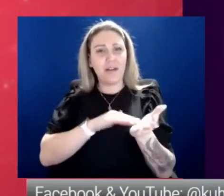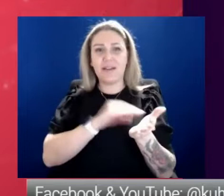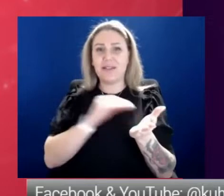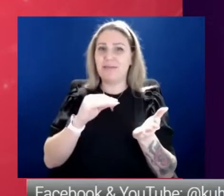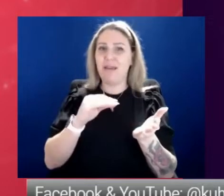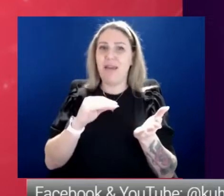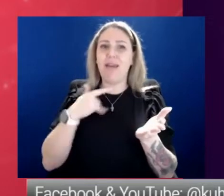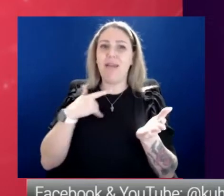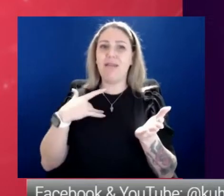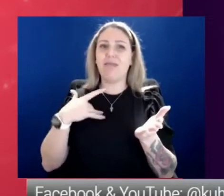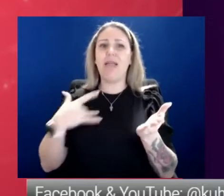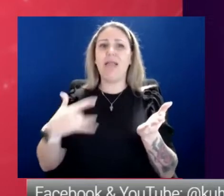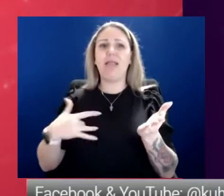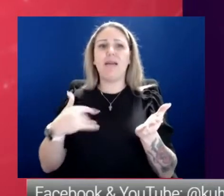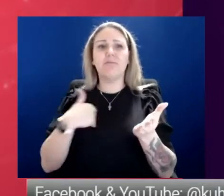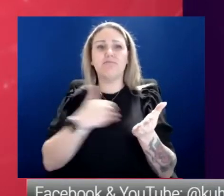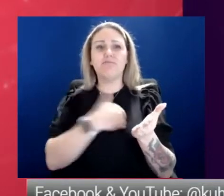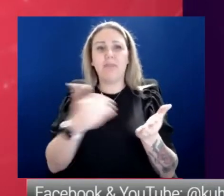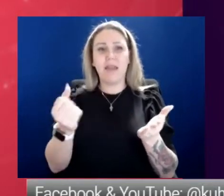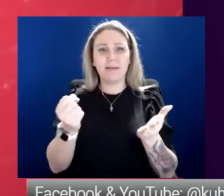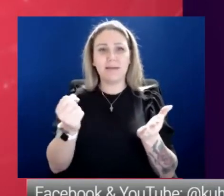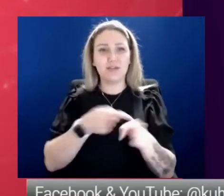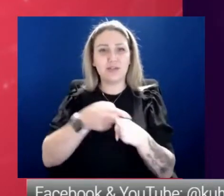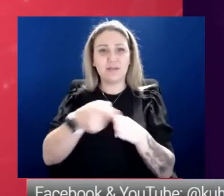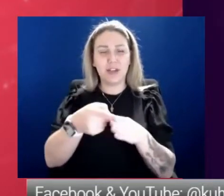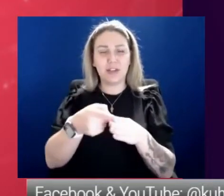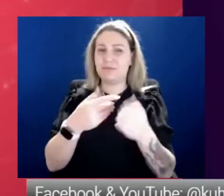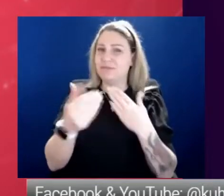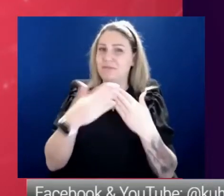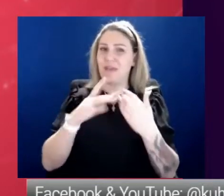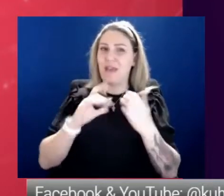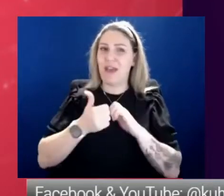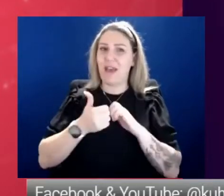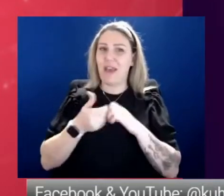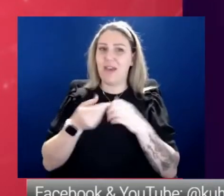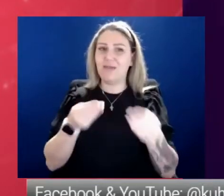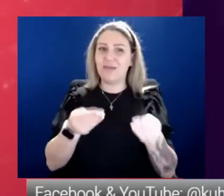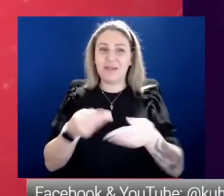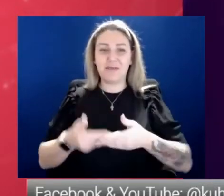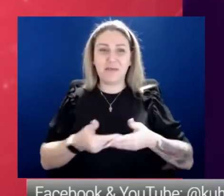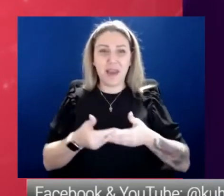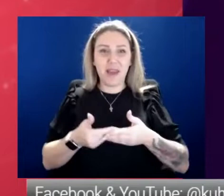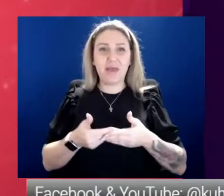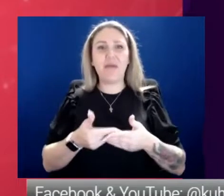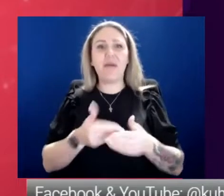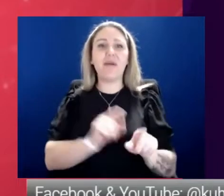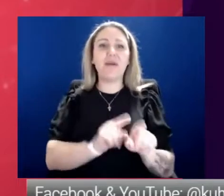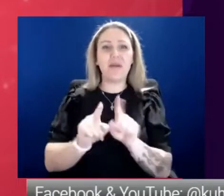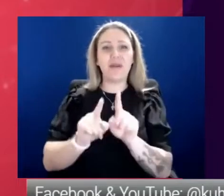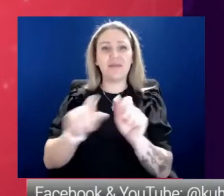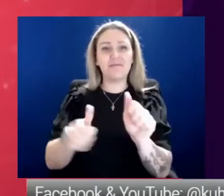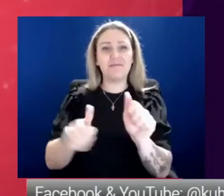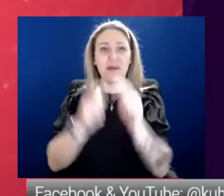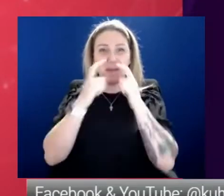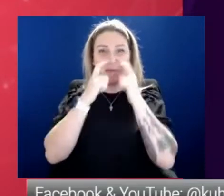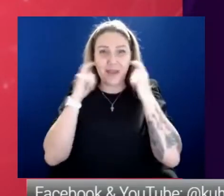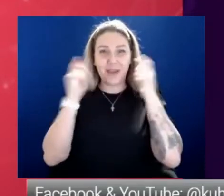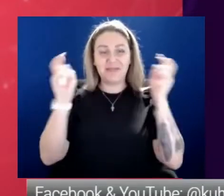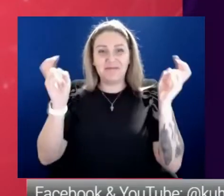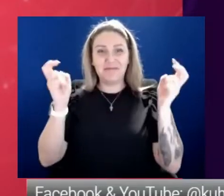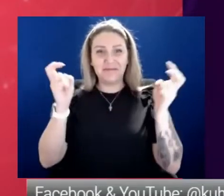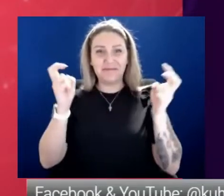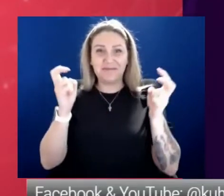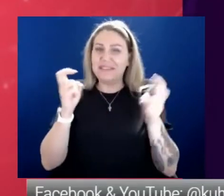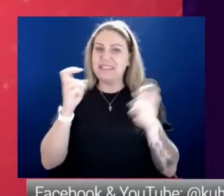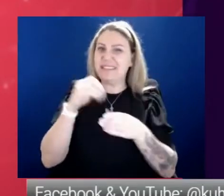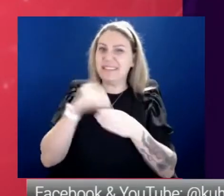benefit, no matter how you feed your baby. Plus, we're taking you behind the mask. Our health team members are incredible inside and outside the hospital.